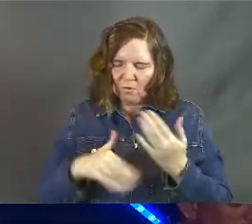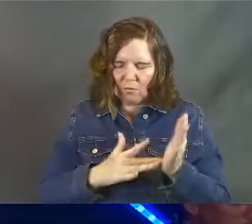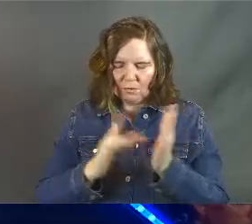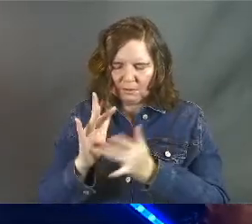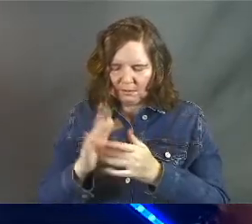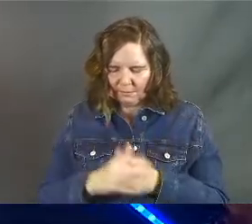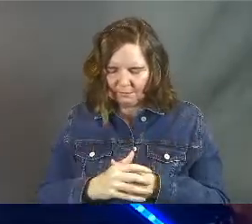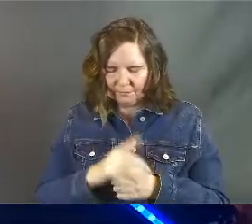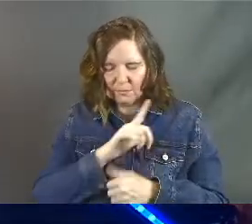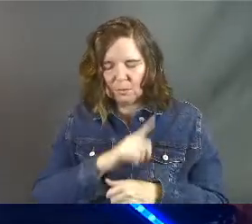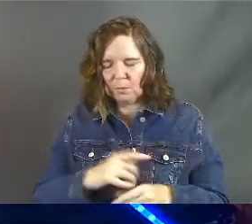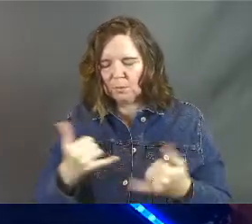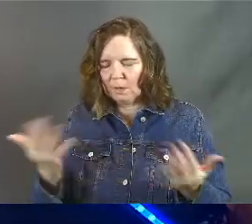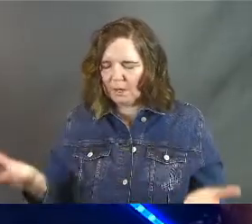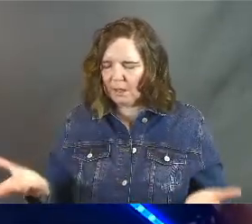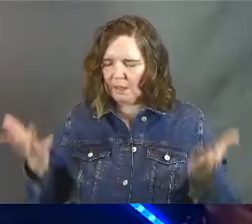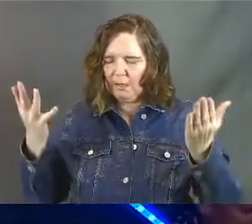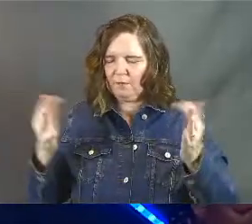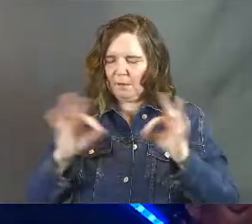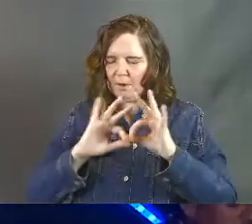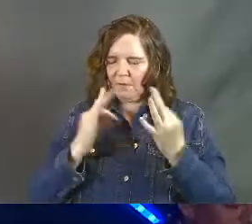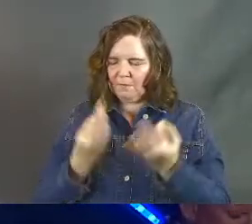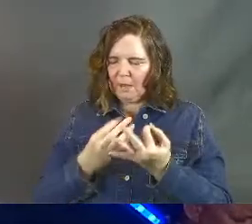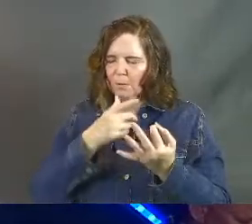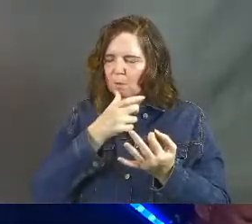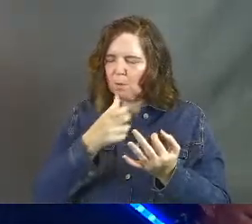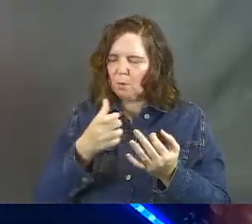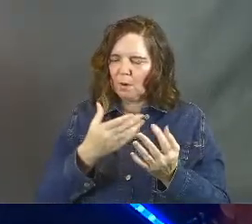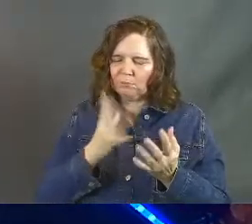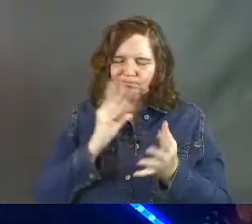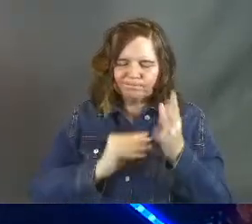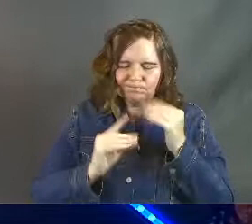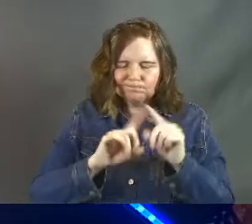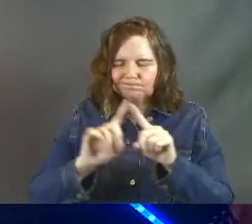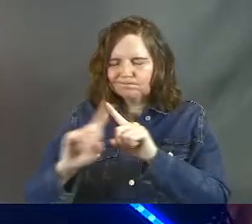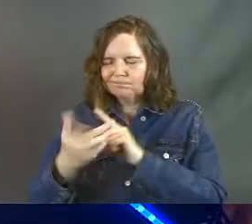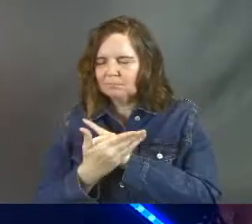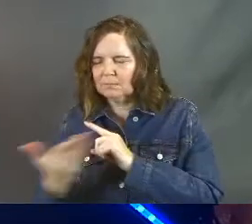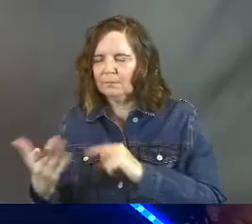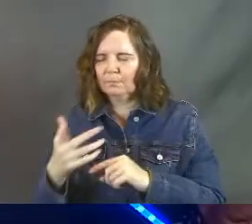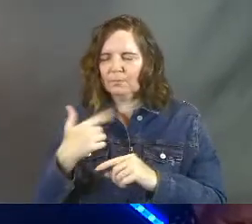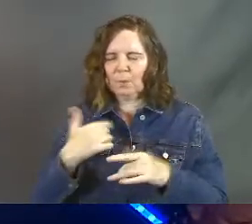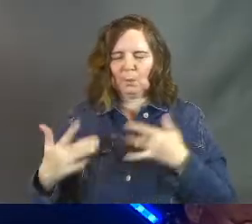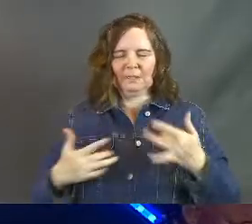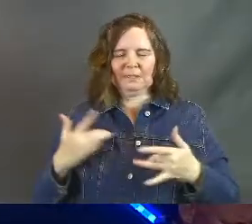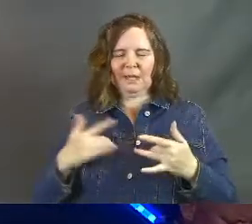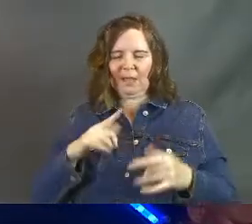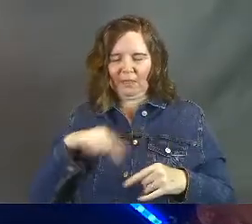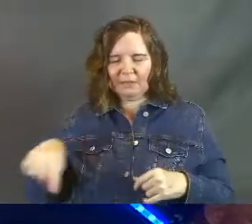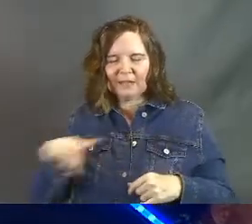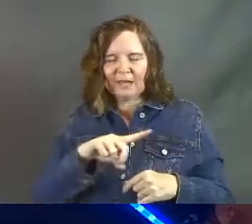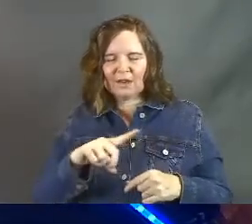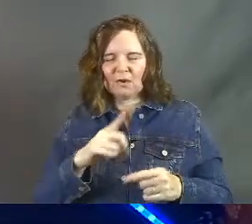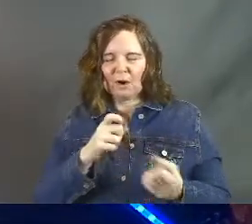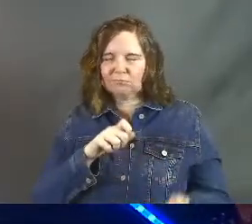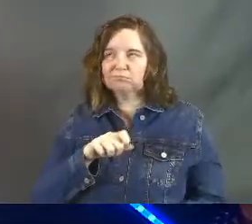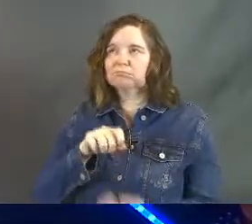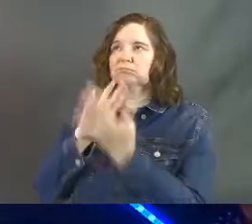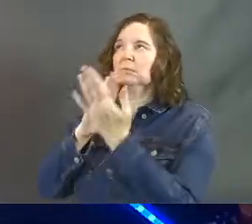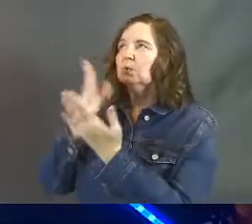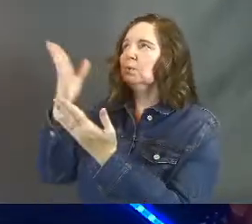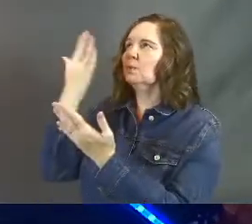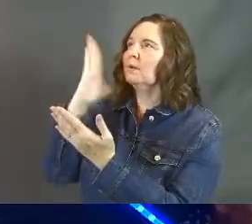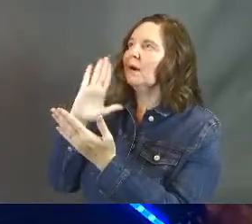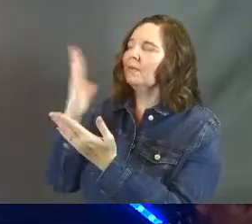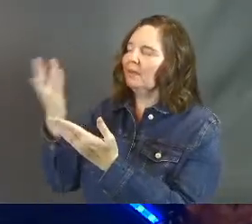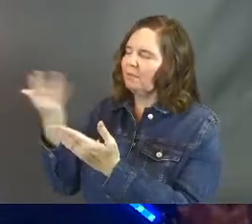Jesus. And Lord, right now we want to lift up our family, God, who are going through things, God. We're so excited, Lord, that they're coming to You, God.